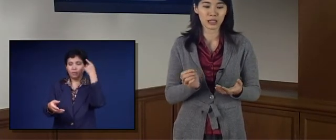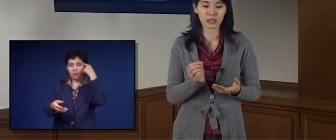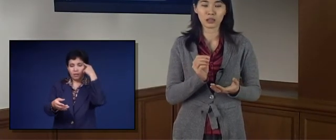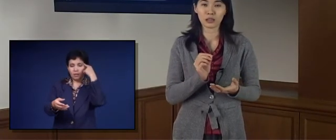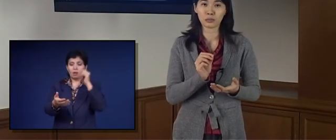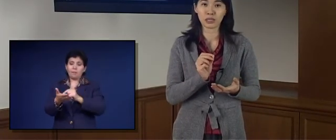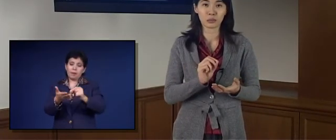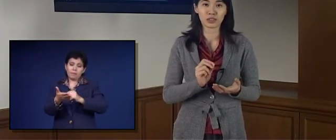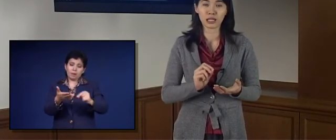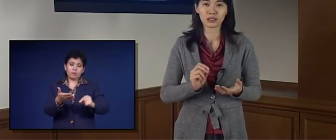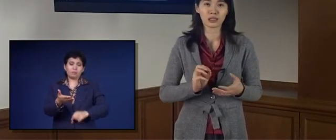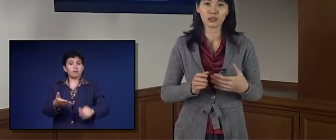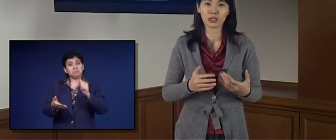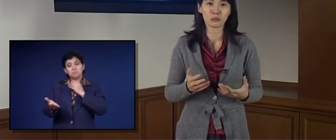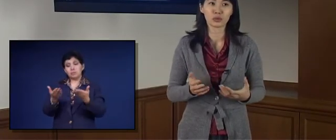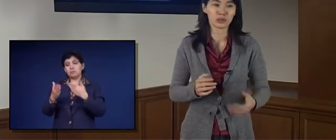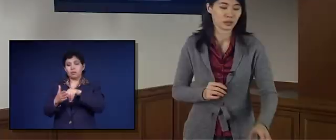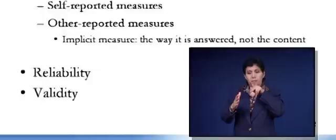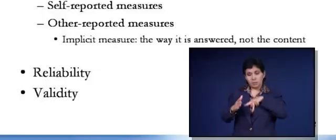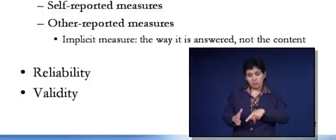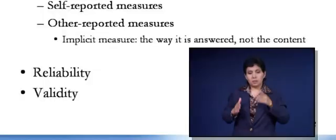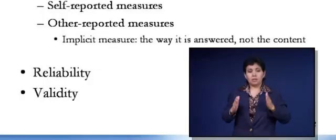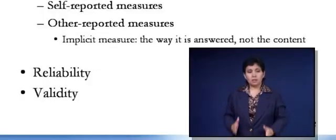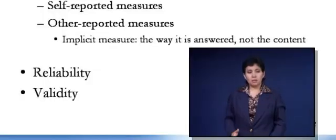intend to think. It can be their personality or their mood.